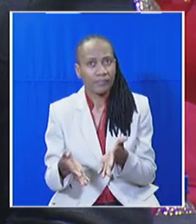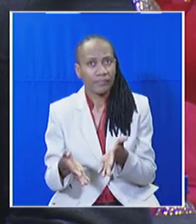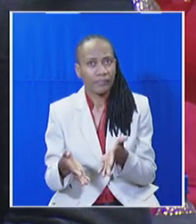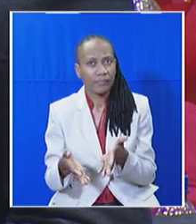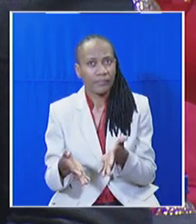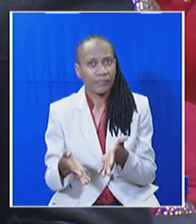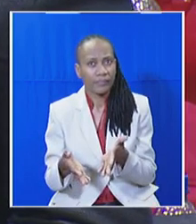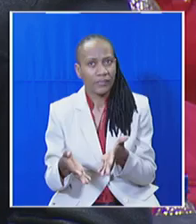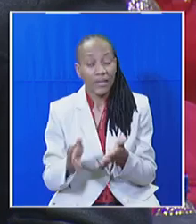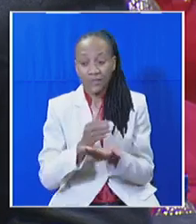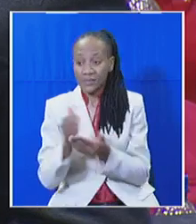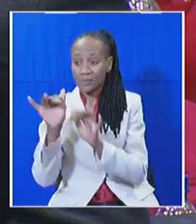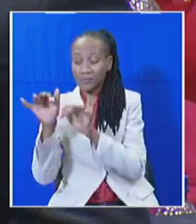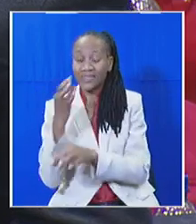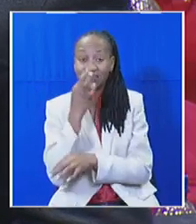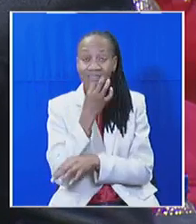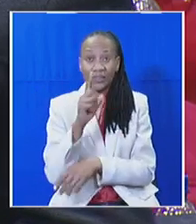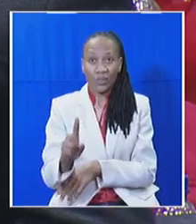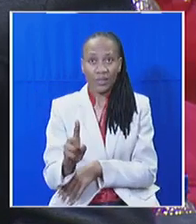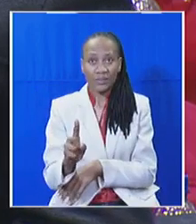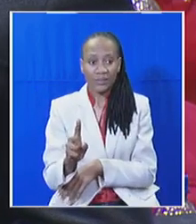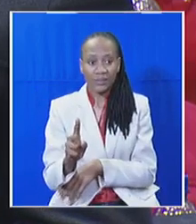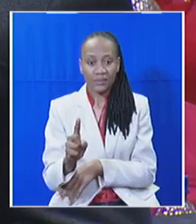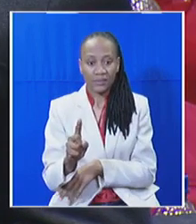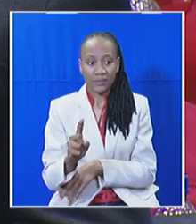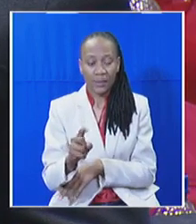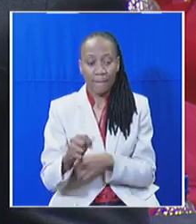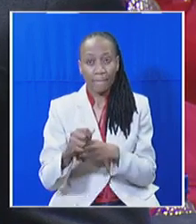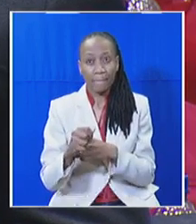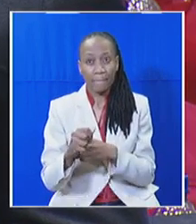ArcelorMittal has said that you should reduce tariffs, or you